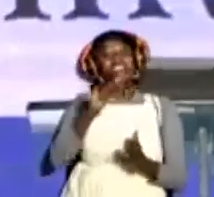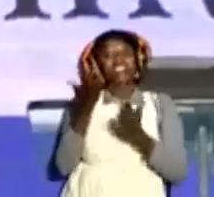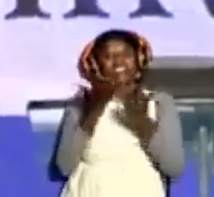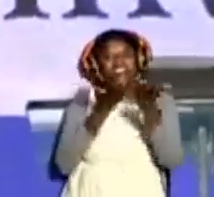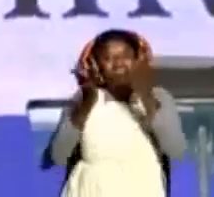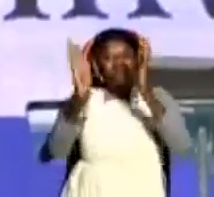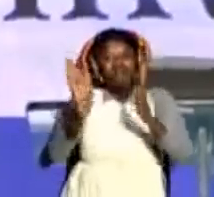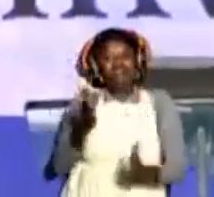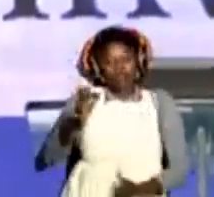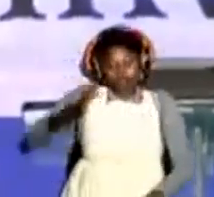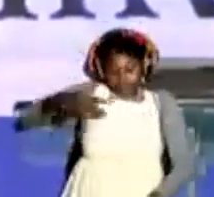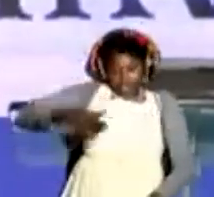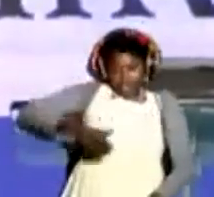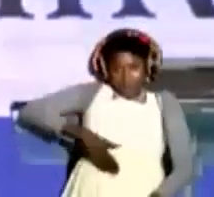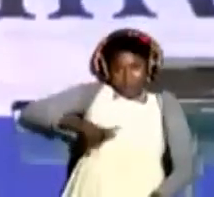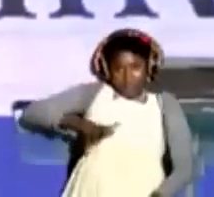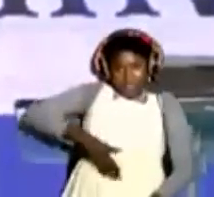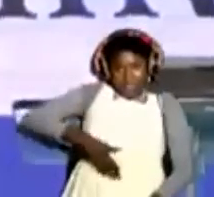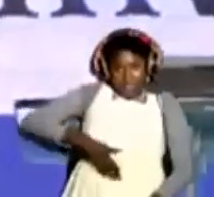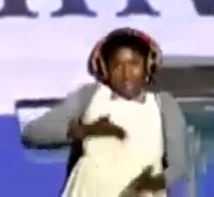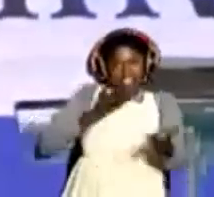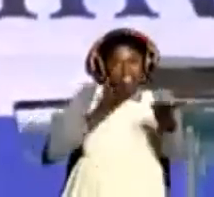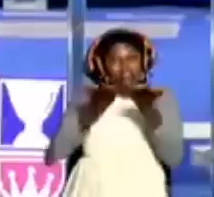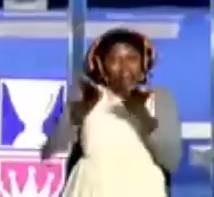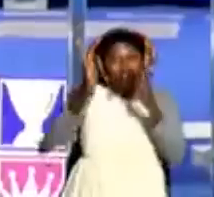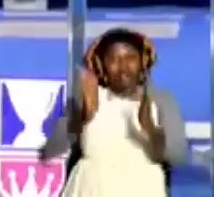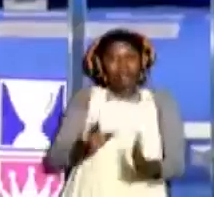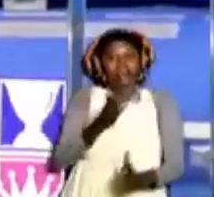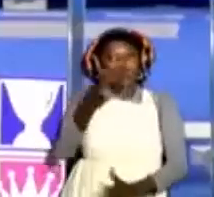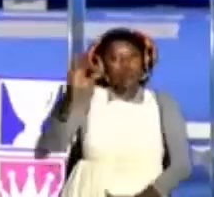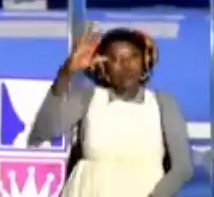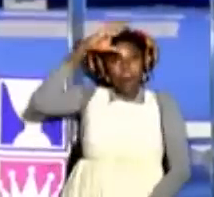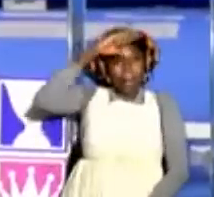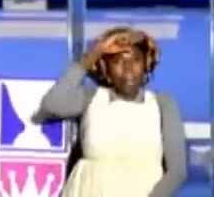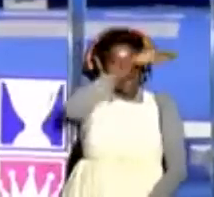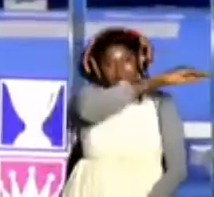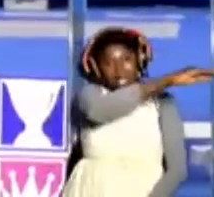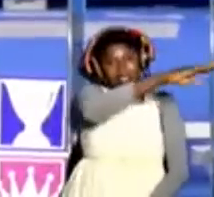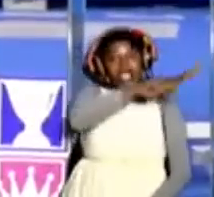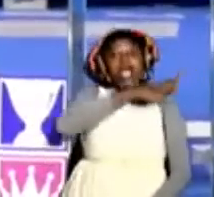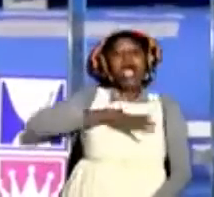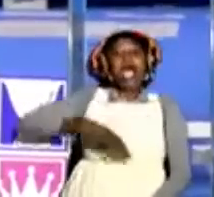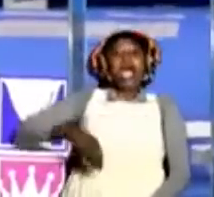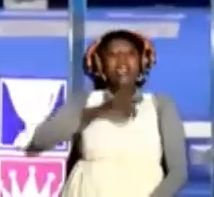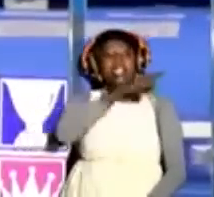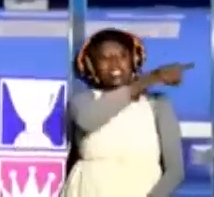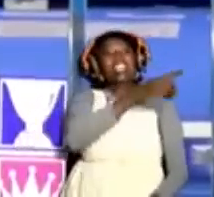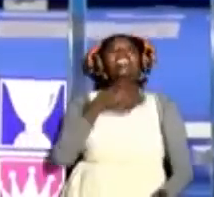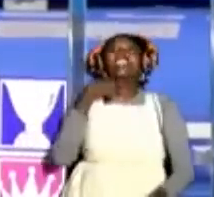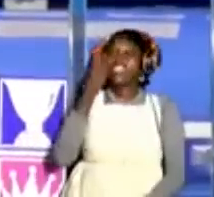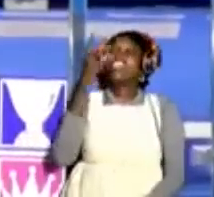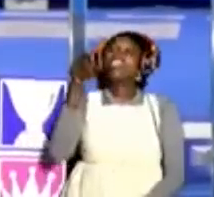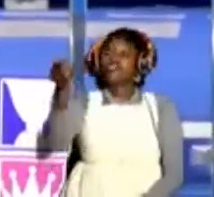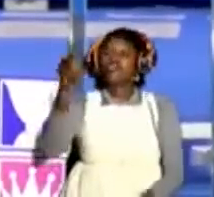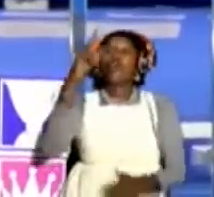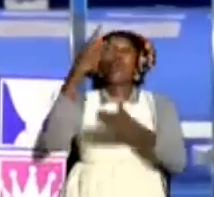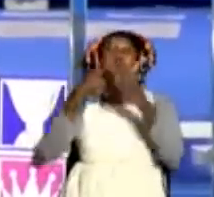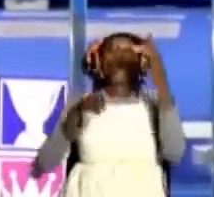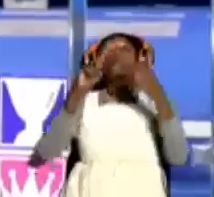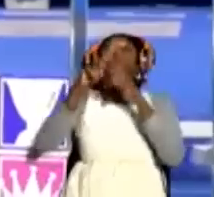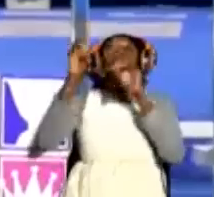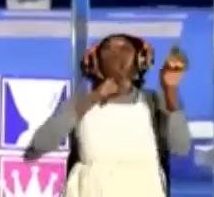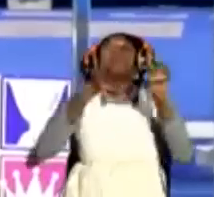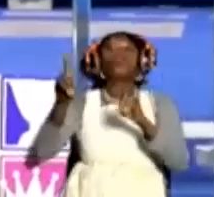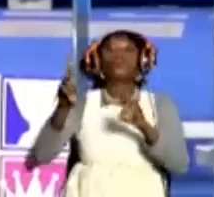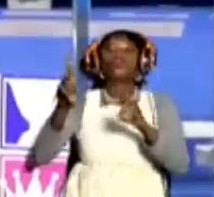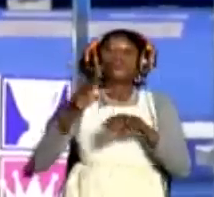belly. He's a servant of men. And they dictate to him what he does,